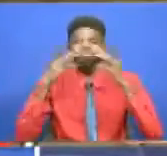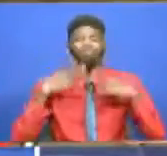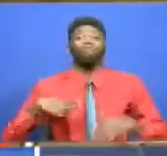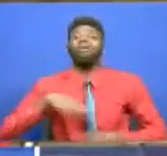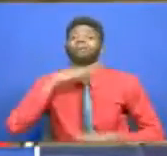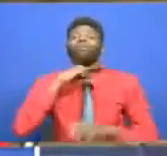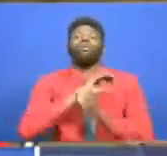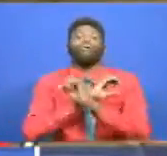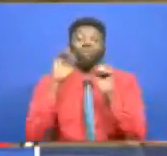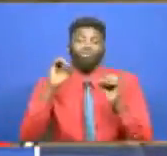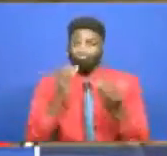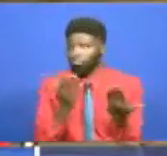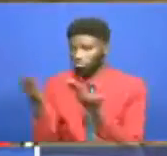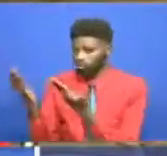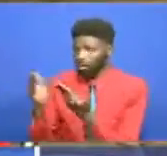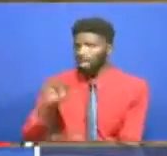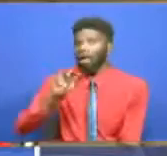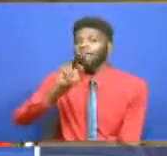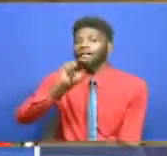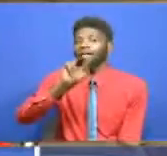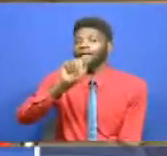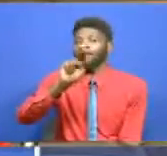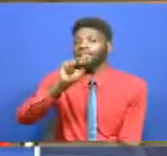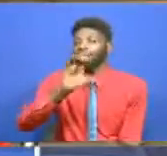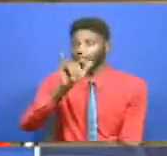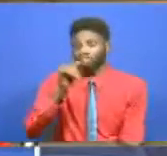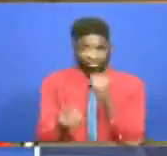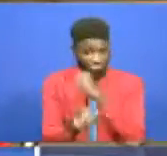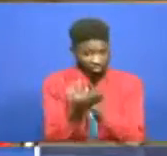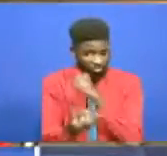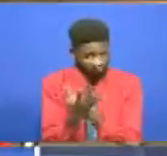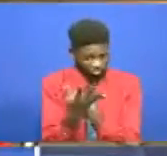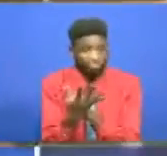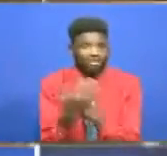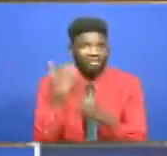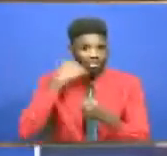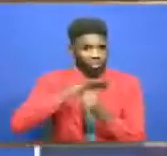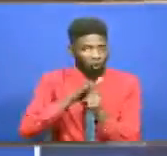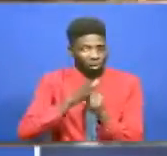virus. Nancy Okware with details of the COVID-19 prevalence rate.